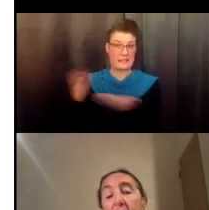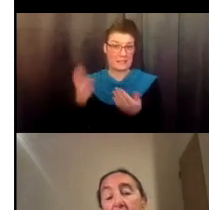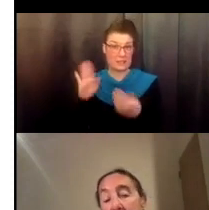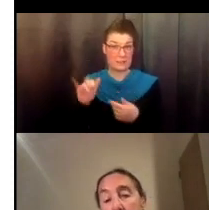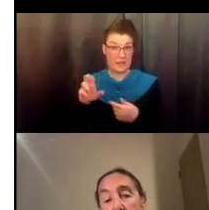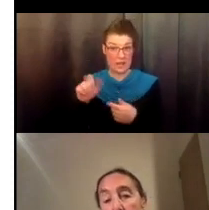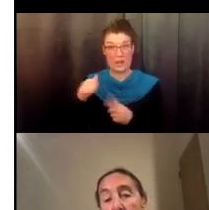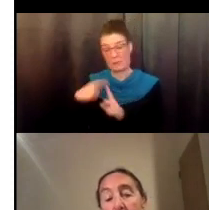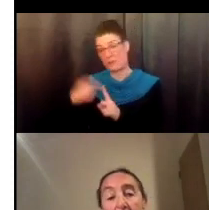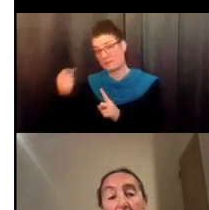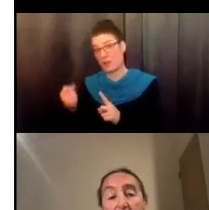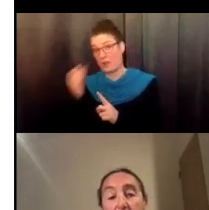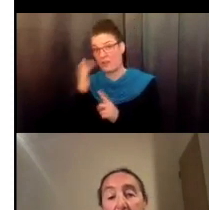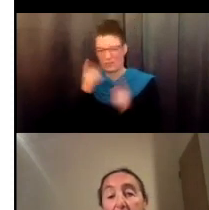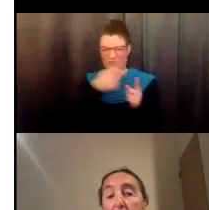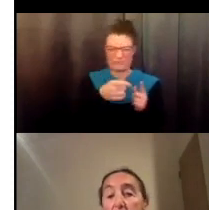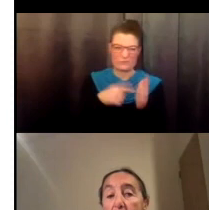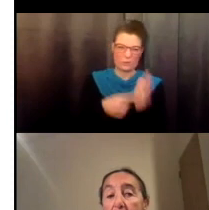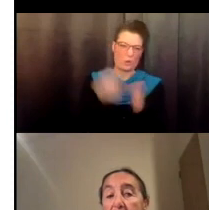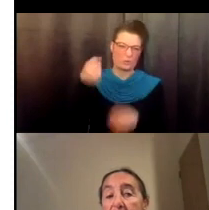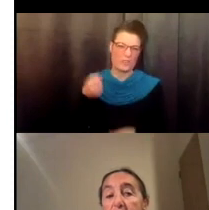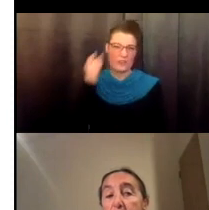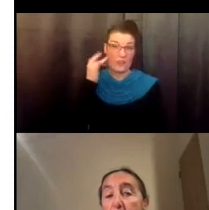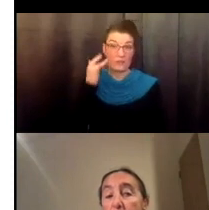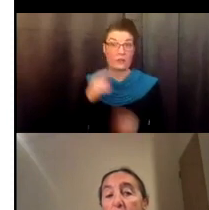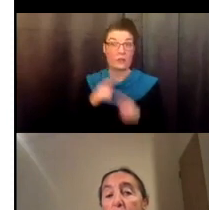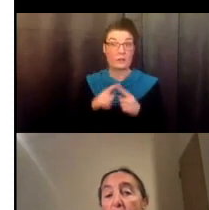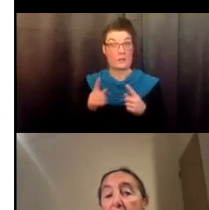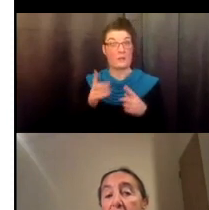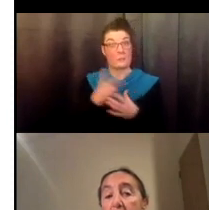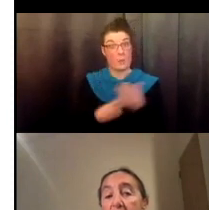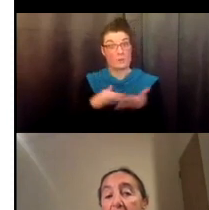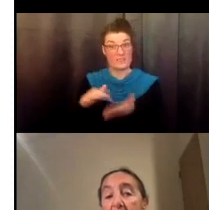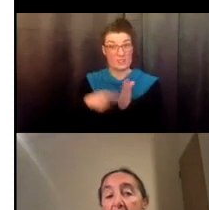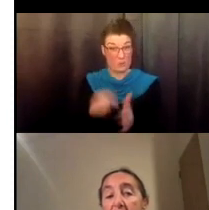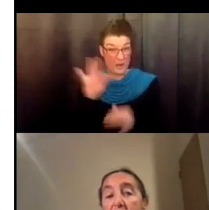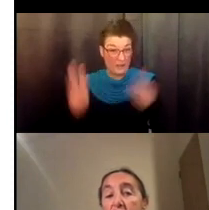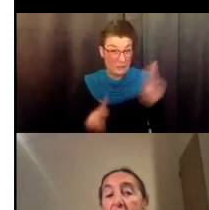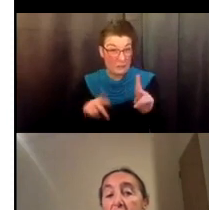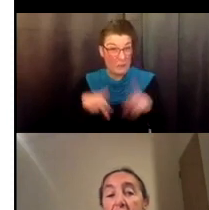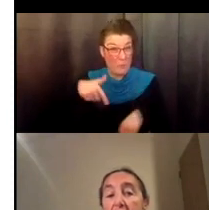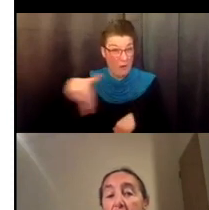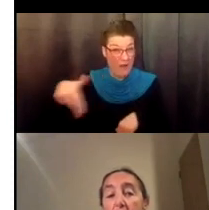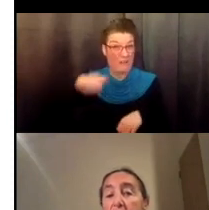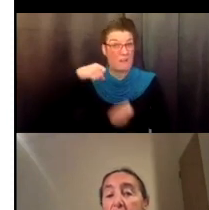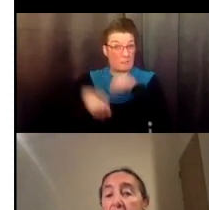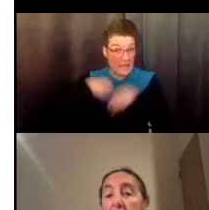California, this actually shows Southern California, show that if people would walk and bike just